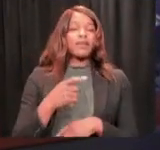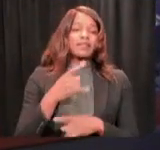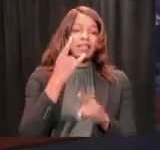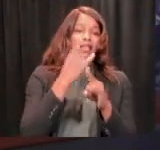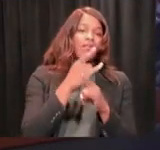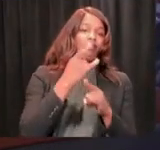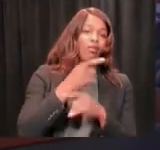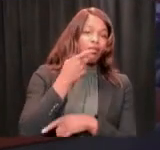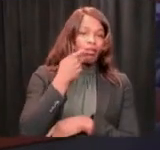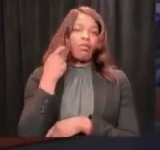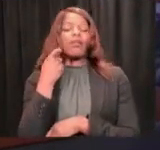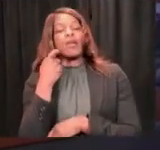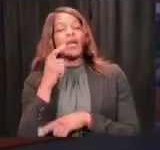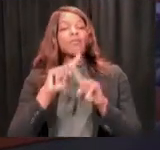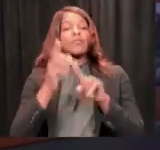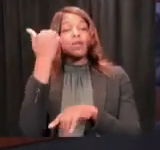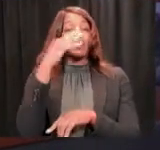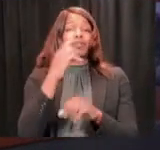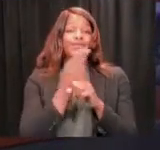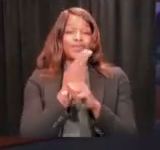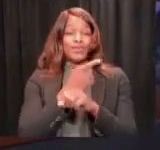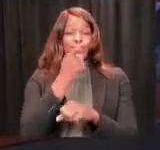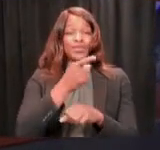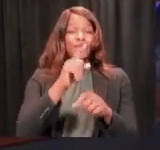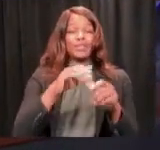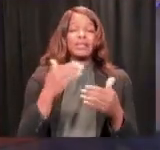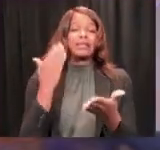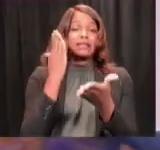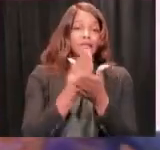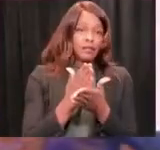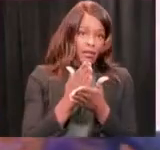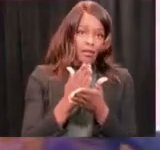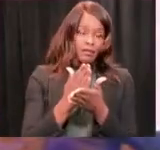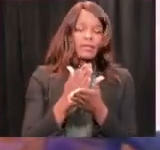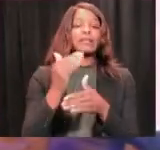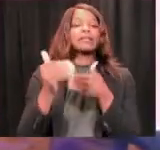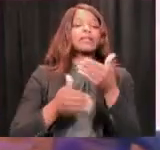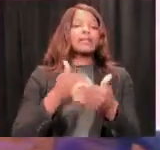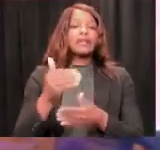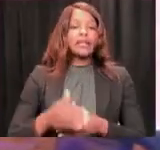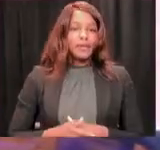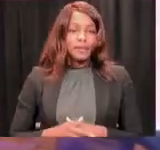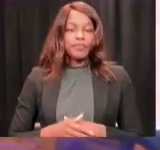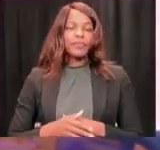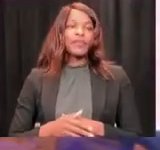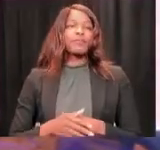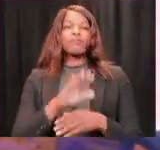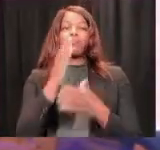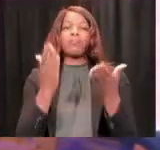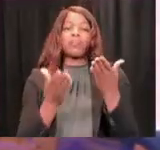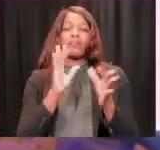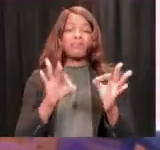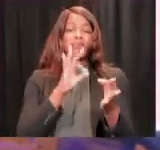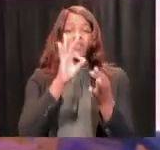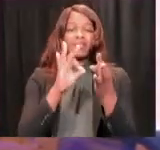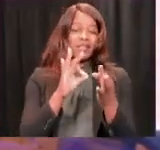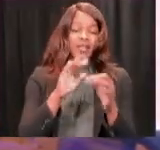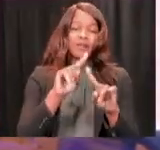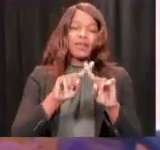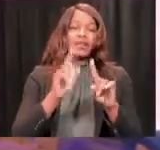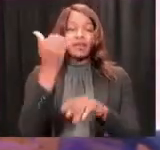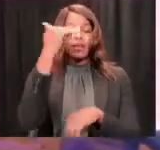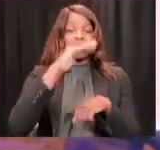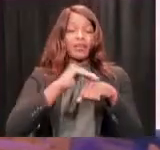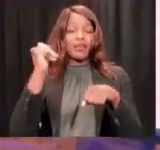but God can call you to break that cycle. It might be abusive or perfectionism, but God can call you to break that thing. And God can call